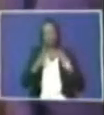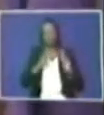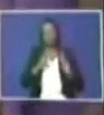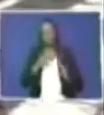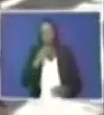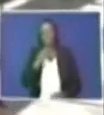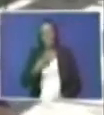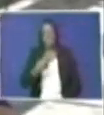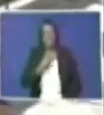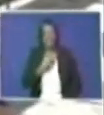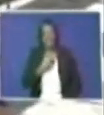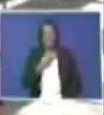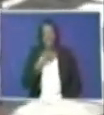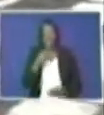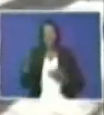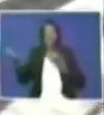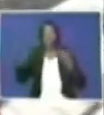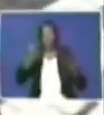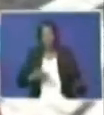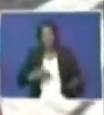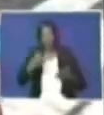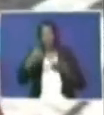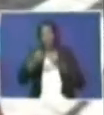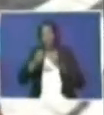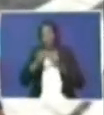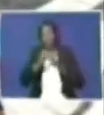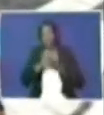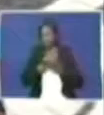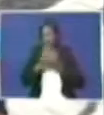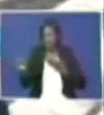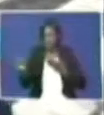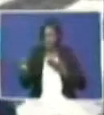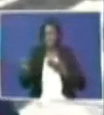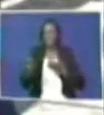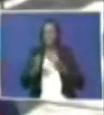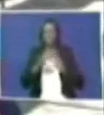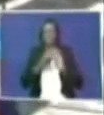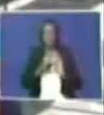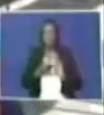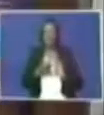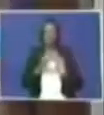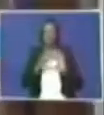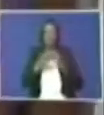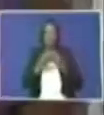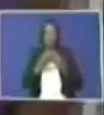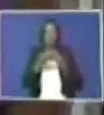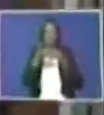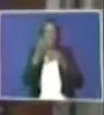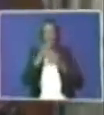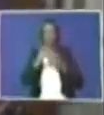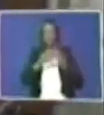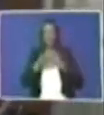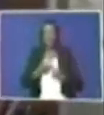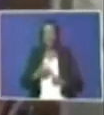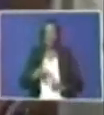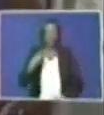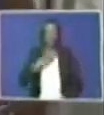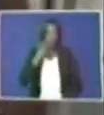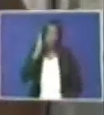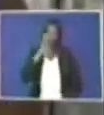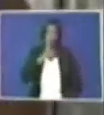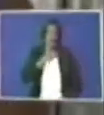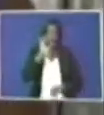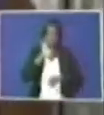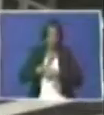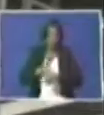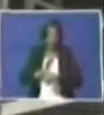us. I plan on bringing it in with a fresh start and with friends and family. Oh, we will definitely be in church for